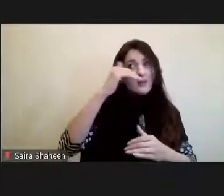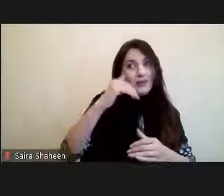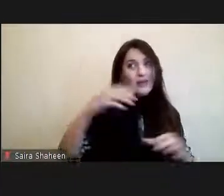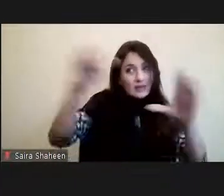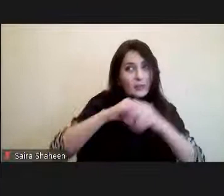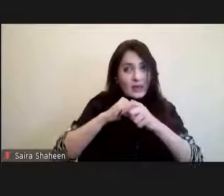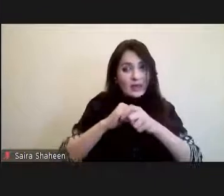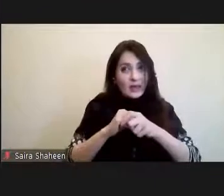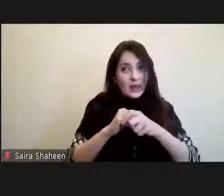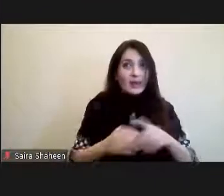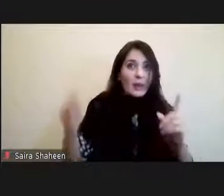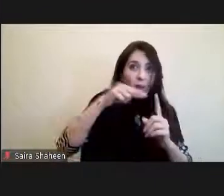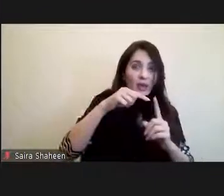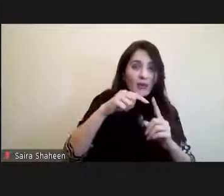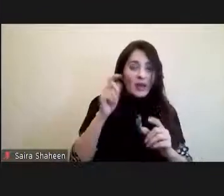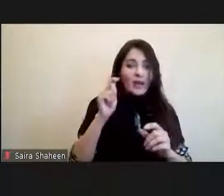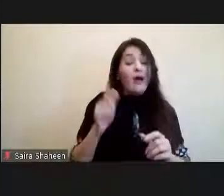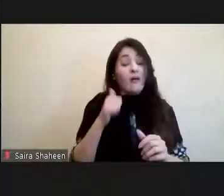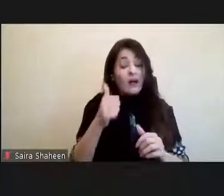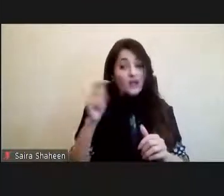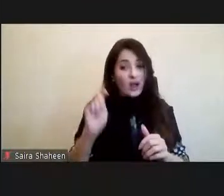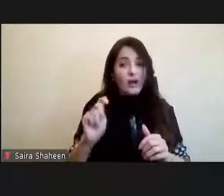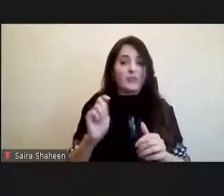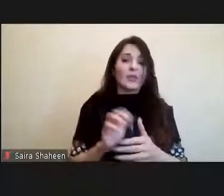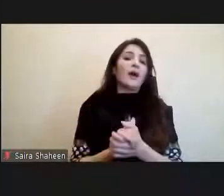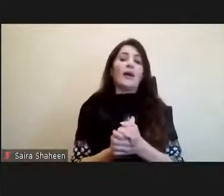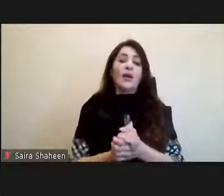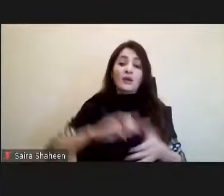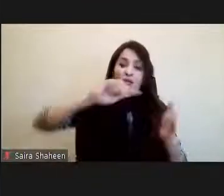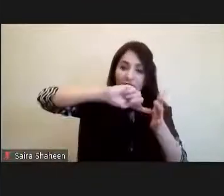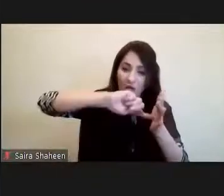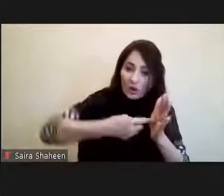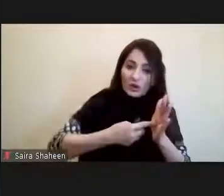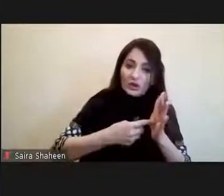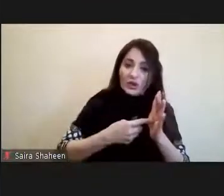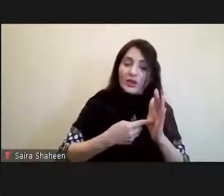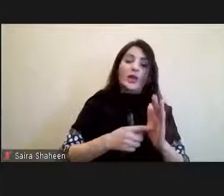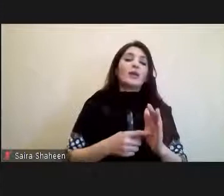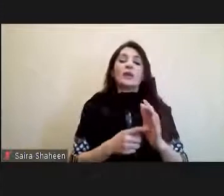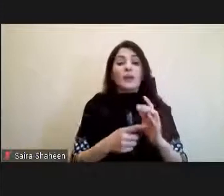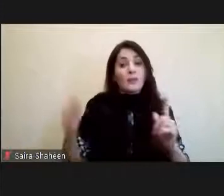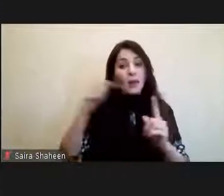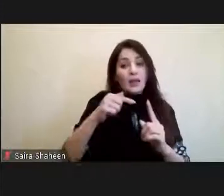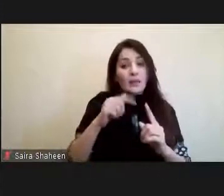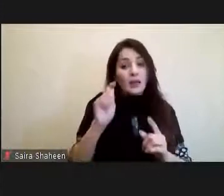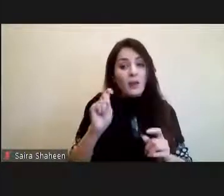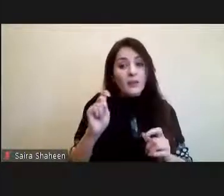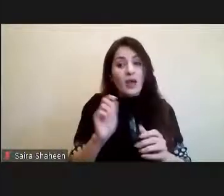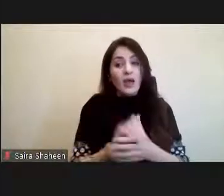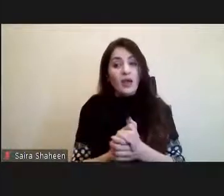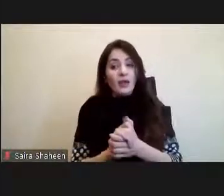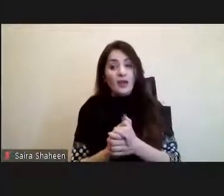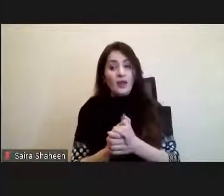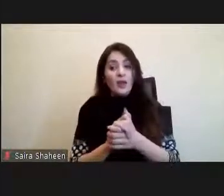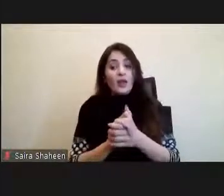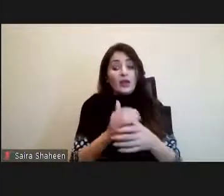make it possible to recreate the strength and dexterity of a person's hand in a virtual environment, even when that's missing